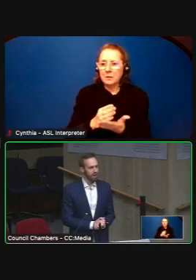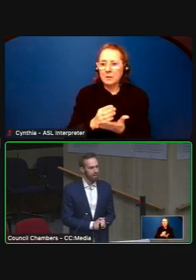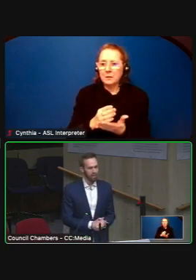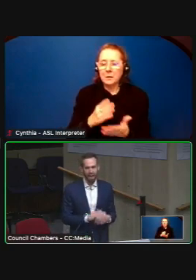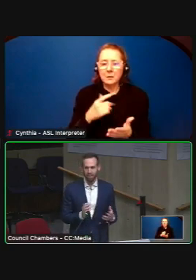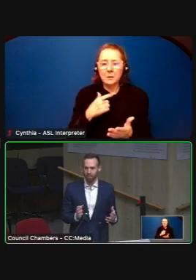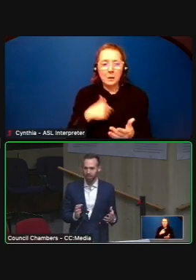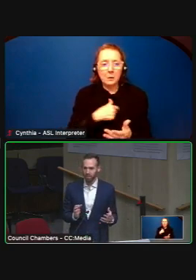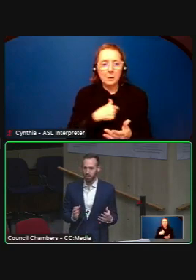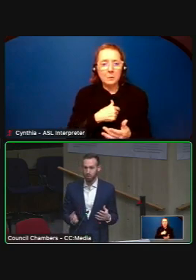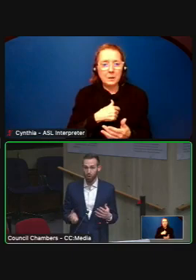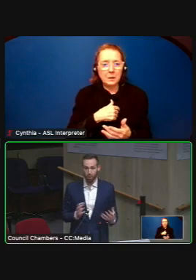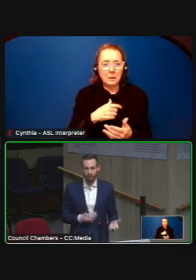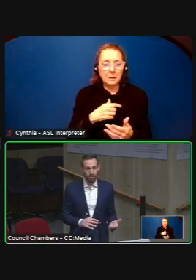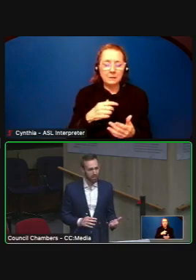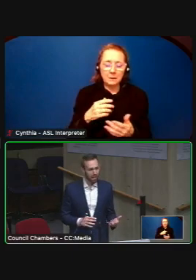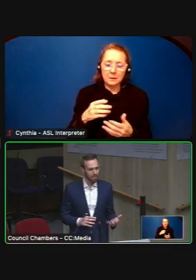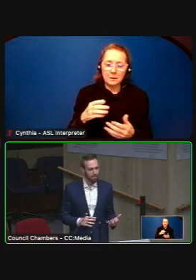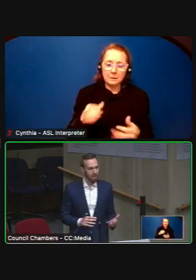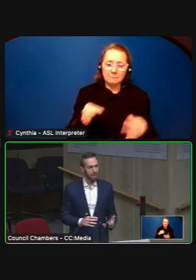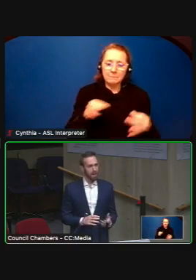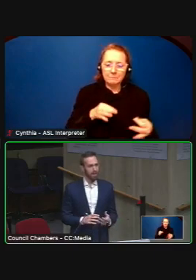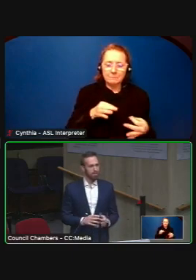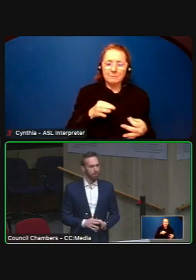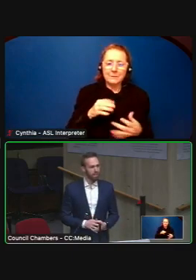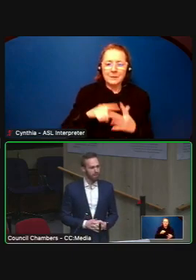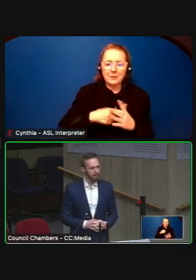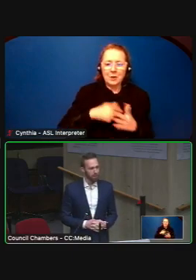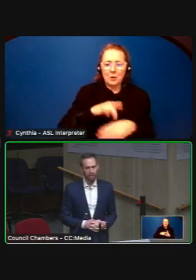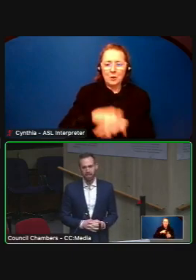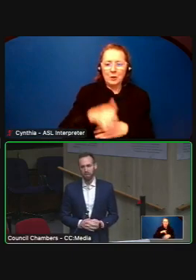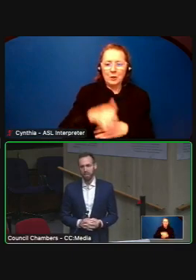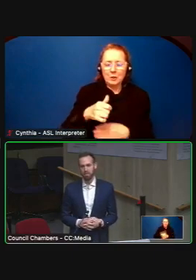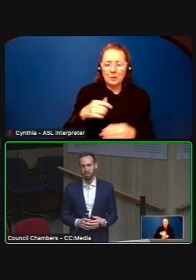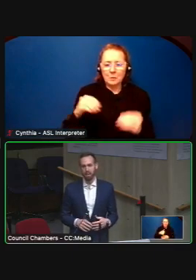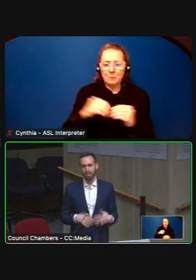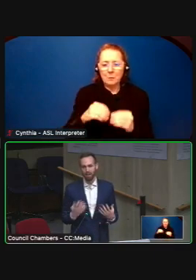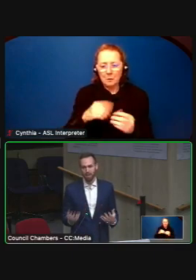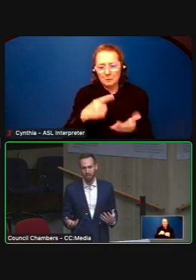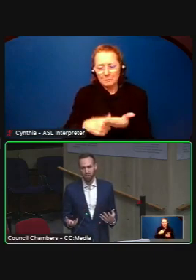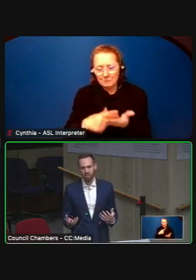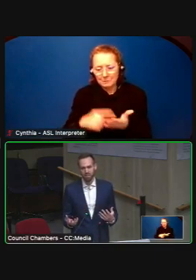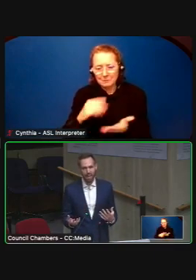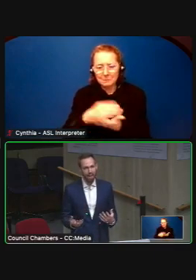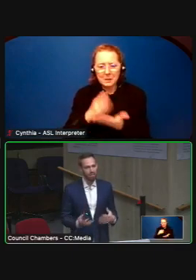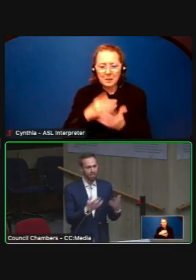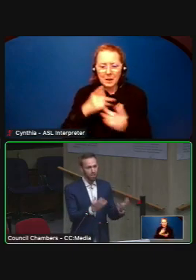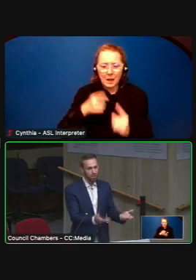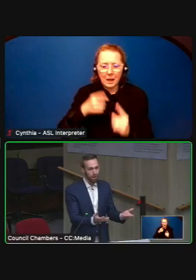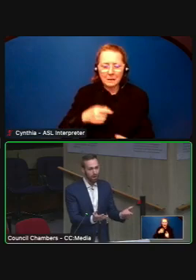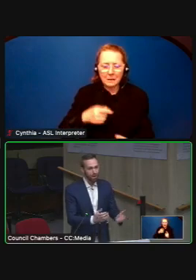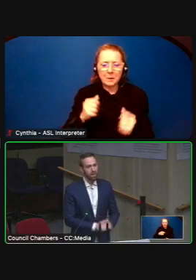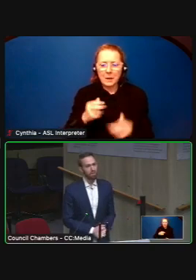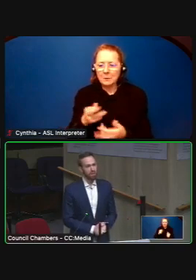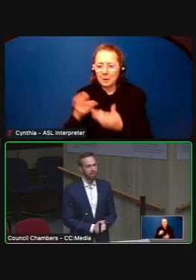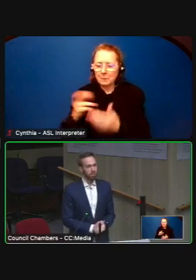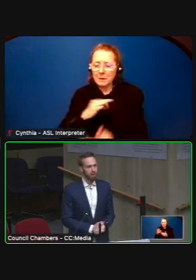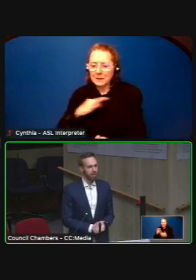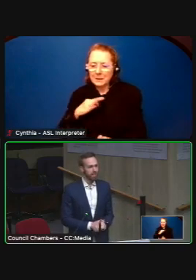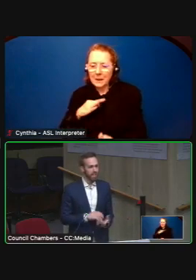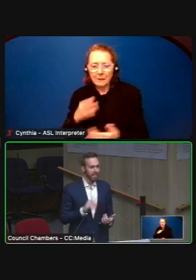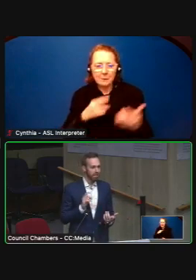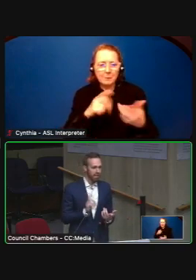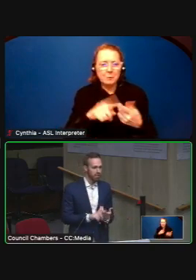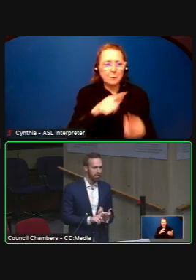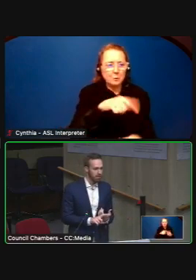in our calendar year, so we're more aware of budget items and trying to find more ways that we can be making recommendations to staff and to you all for things, whether